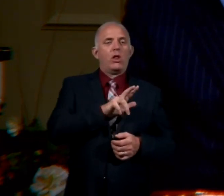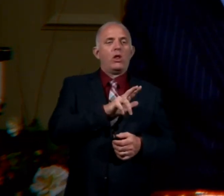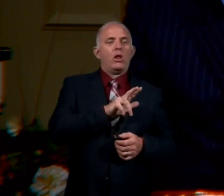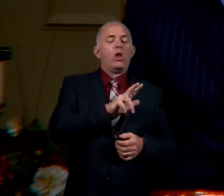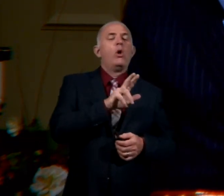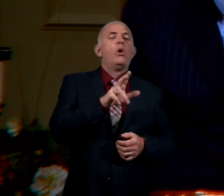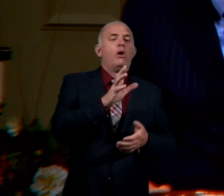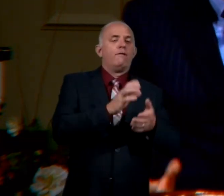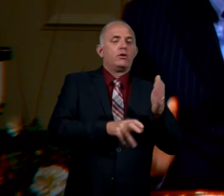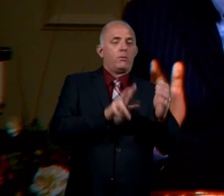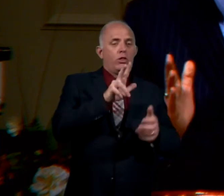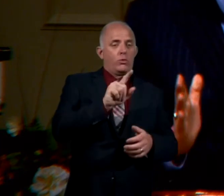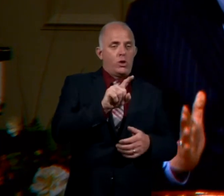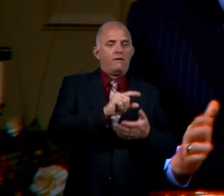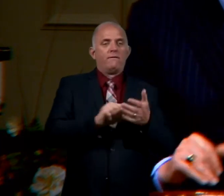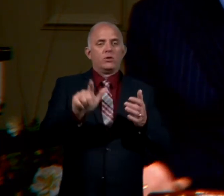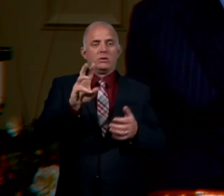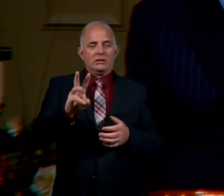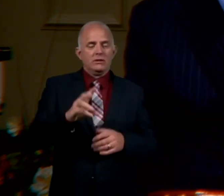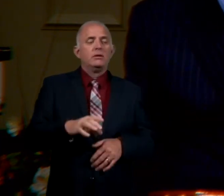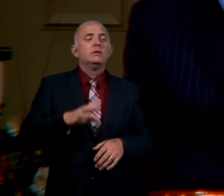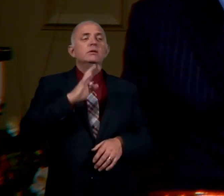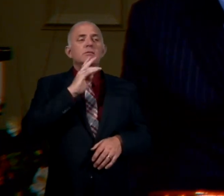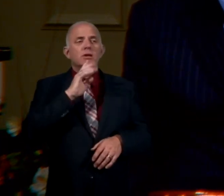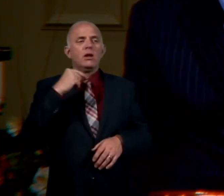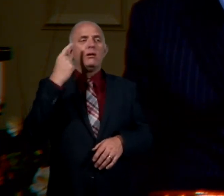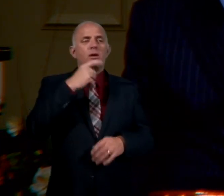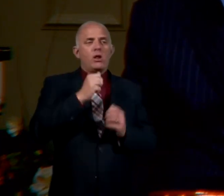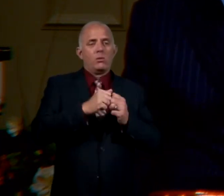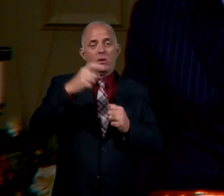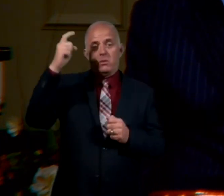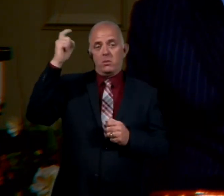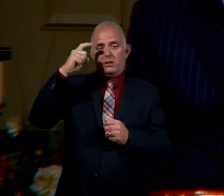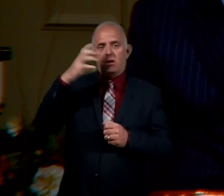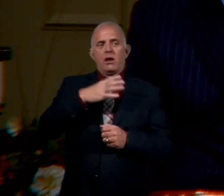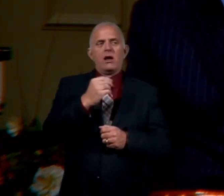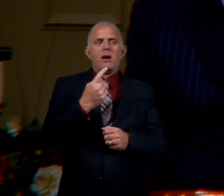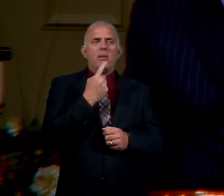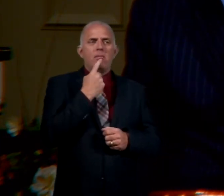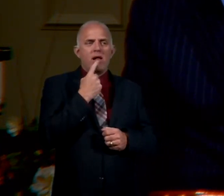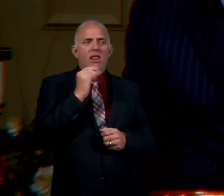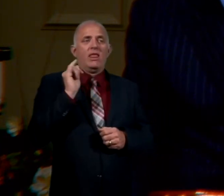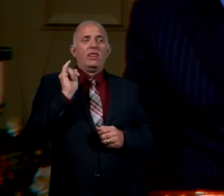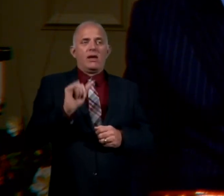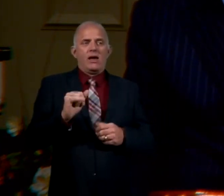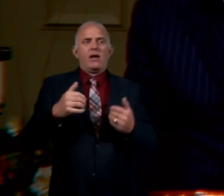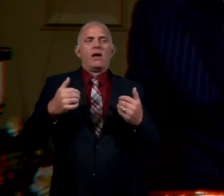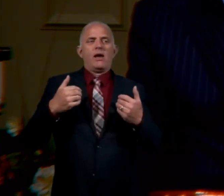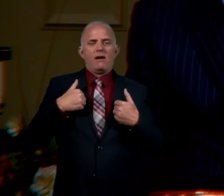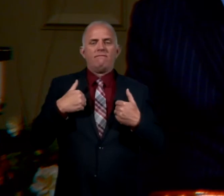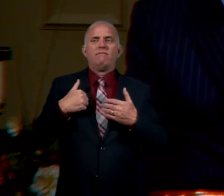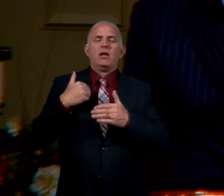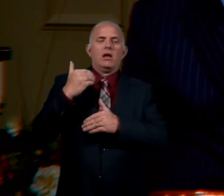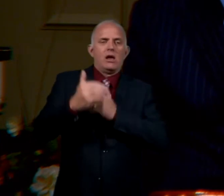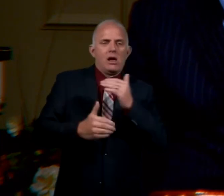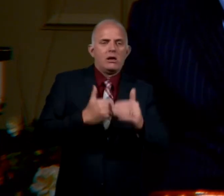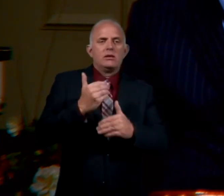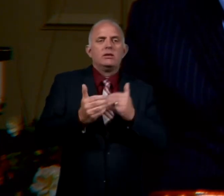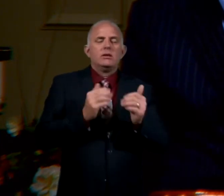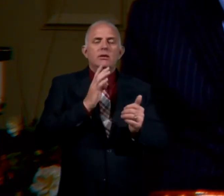go. She openeth her, and her tongue is the law of kindness. One more time. She